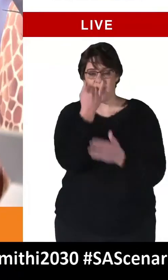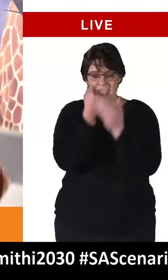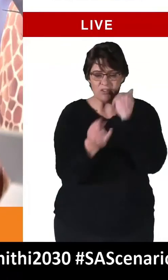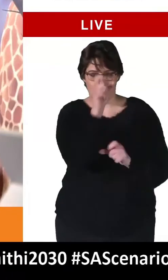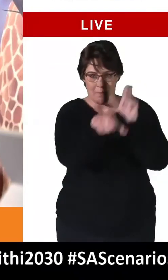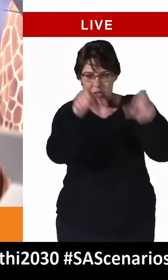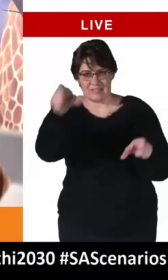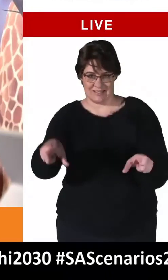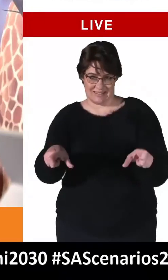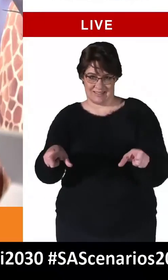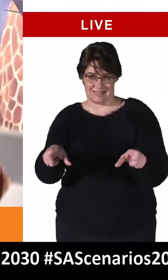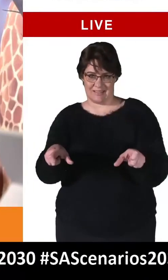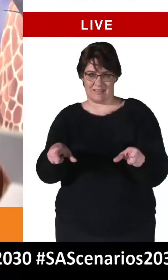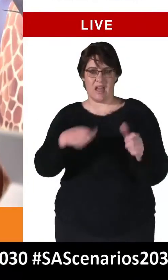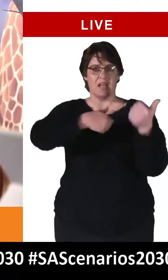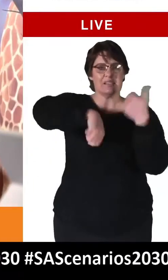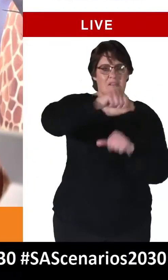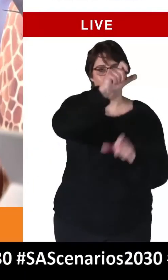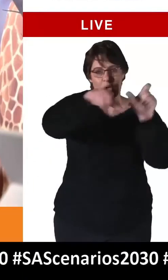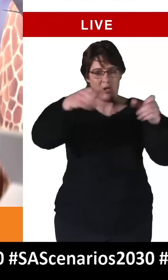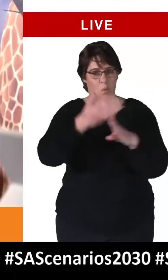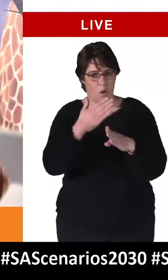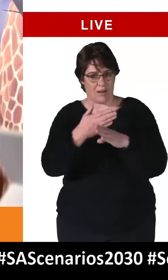individuals, the civil servants, because